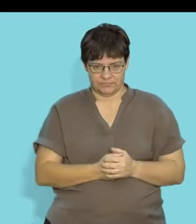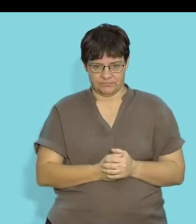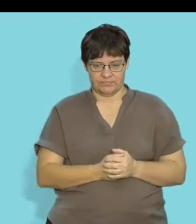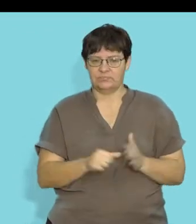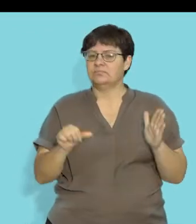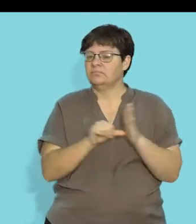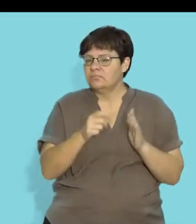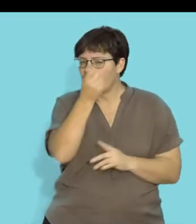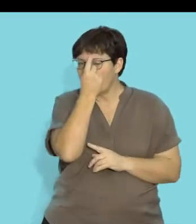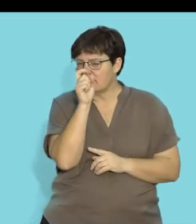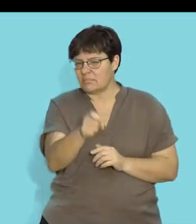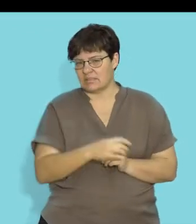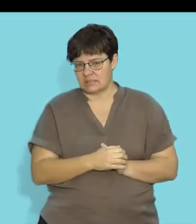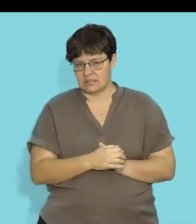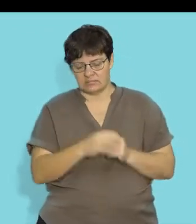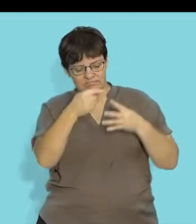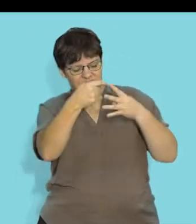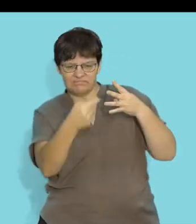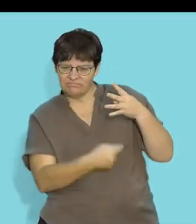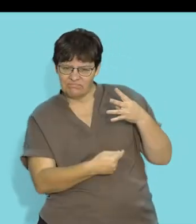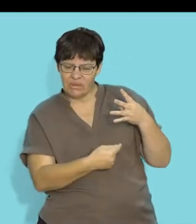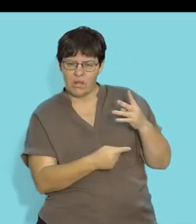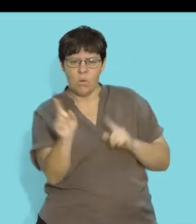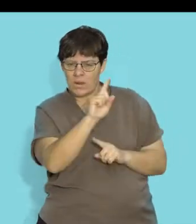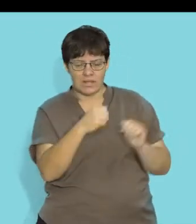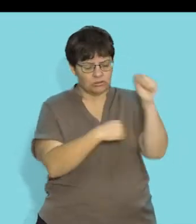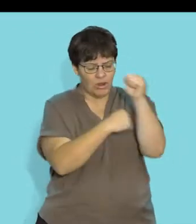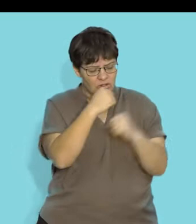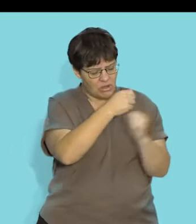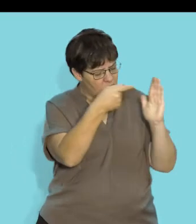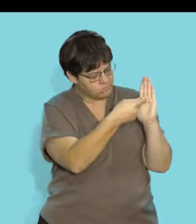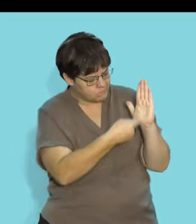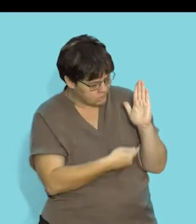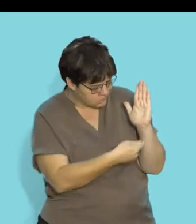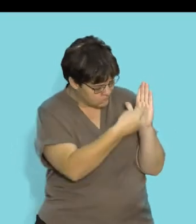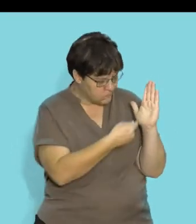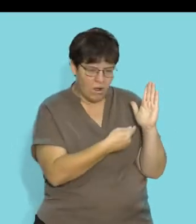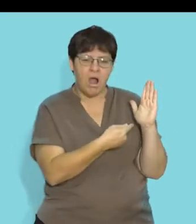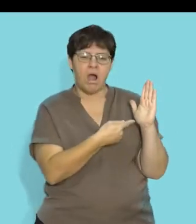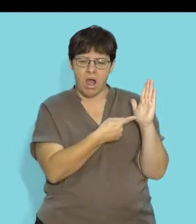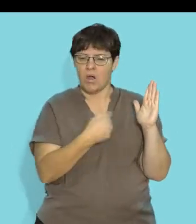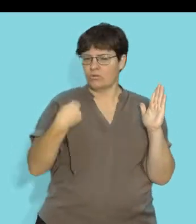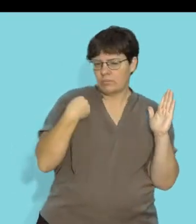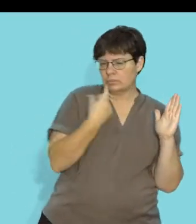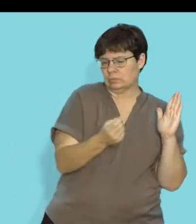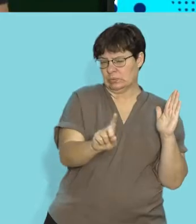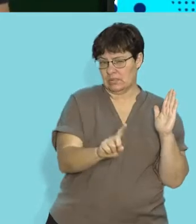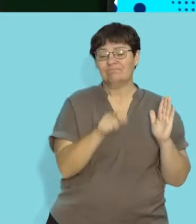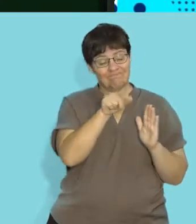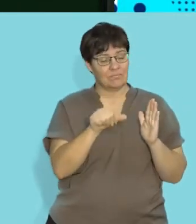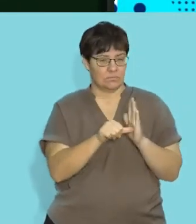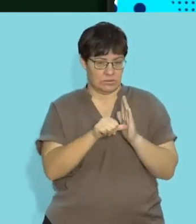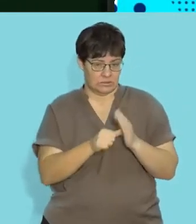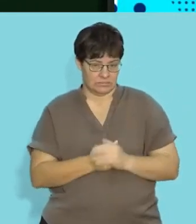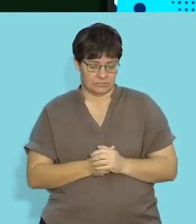that you understand what these parts are and what are the structures that are important in terms of each of these organs functioning. And